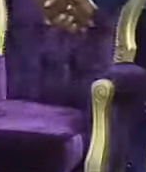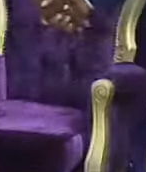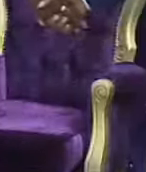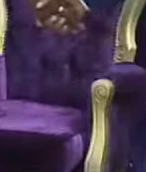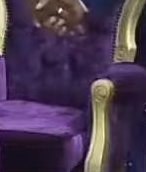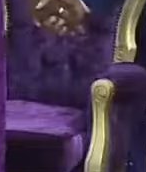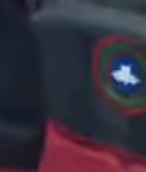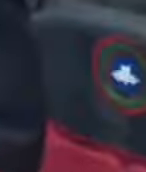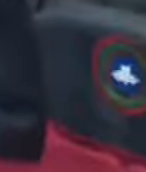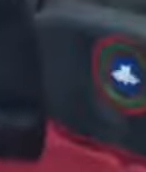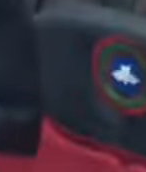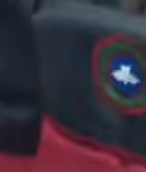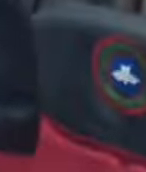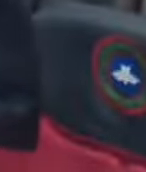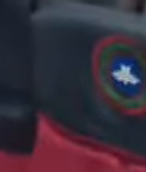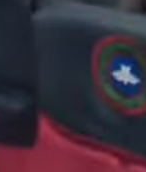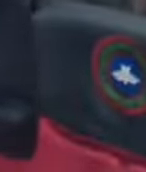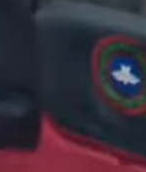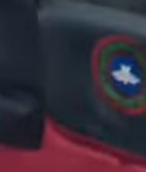Thank you, Lord.